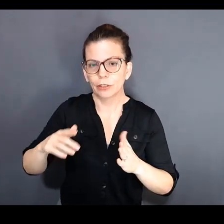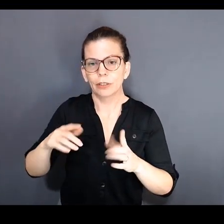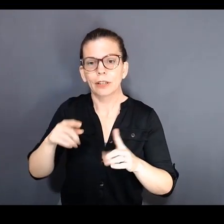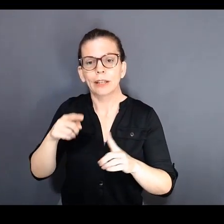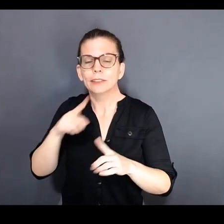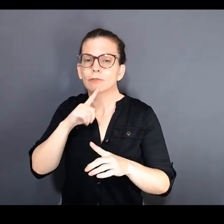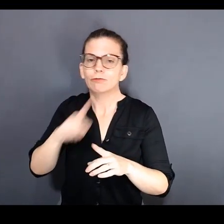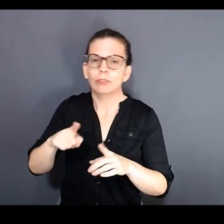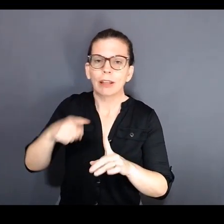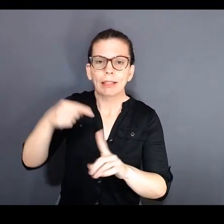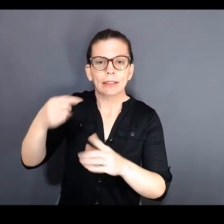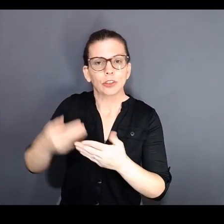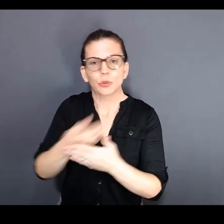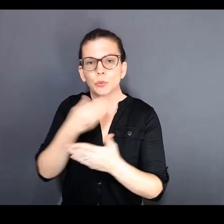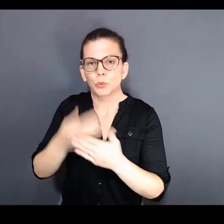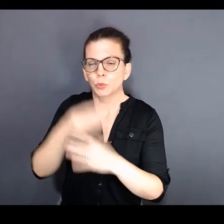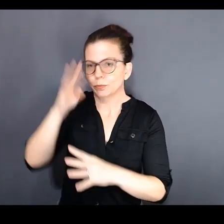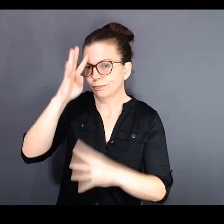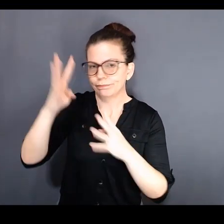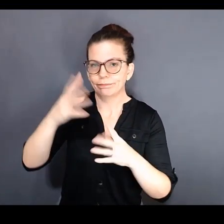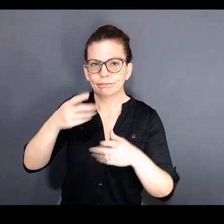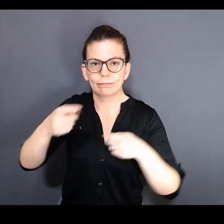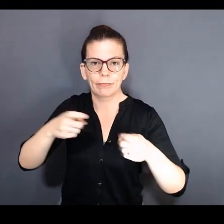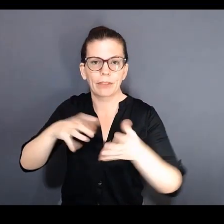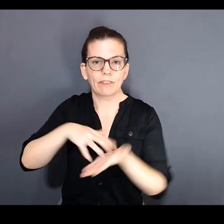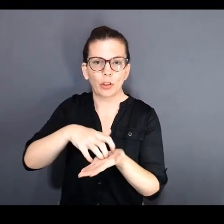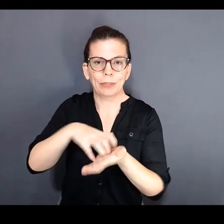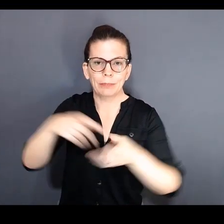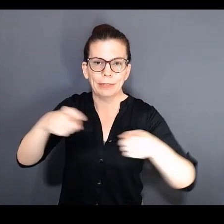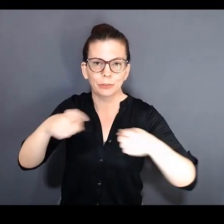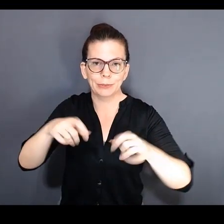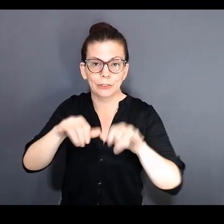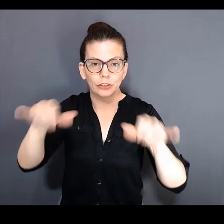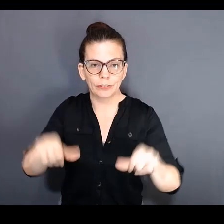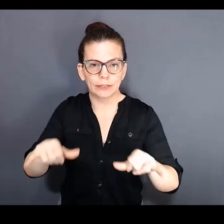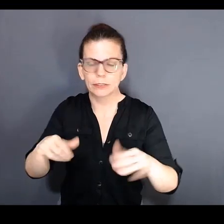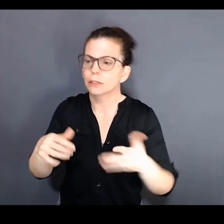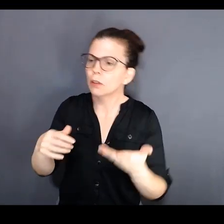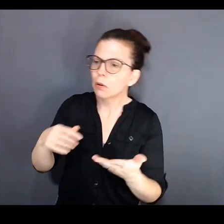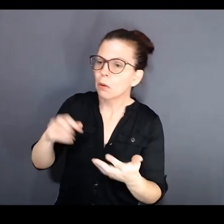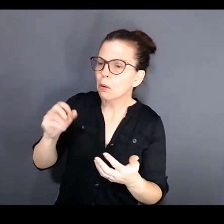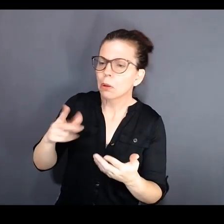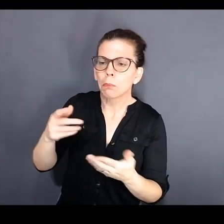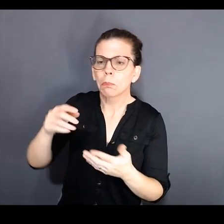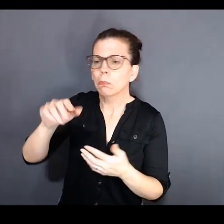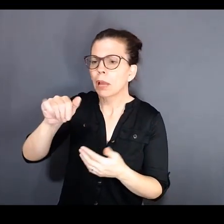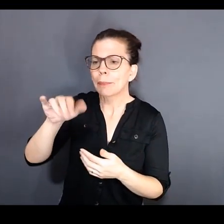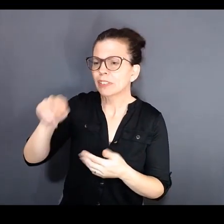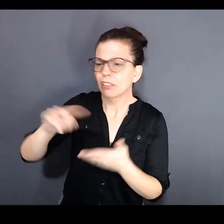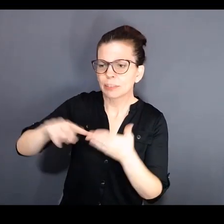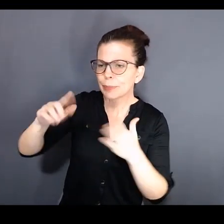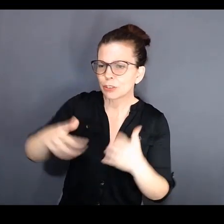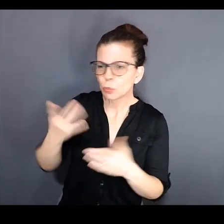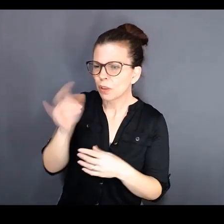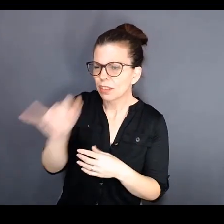an all-new vulnerability management service. Okay, so maybe you can tell us what is Amazon